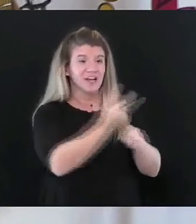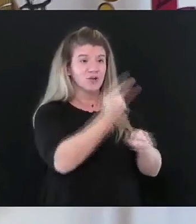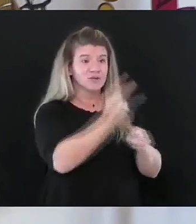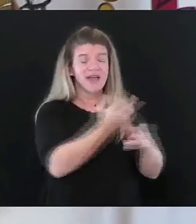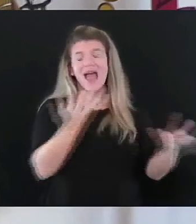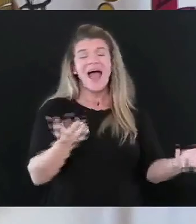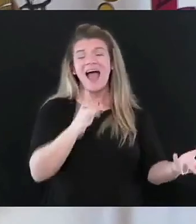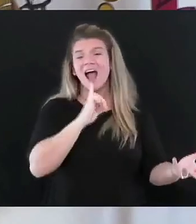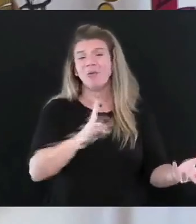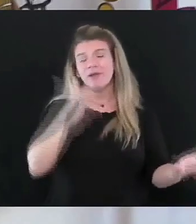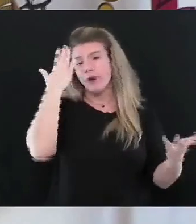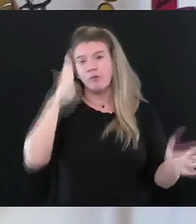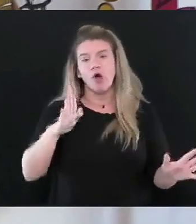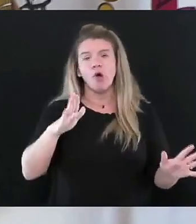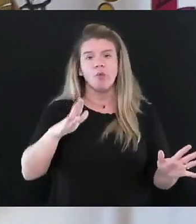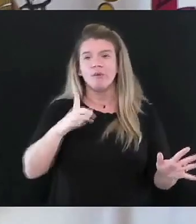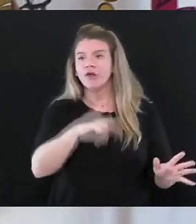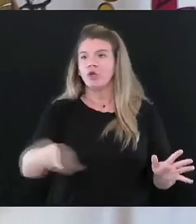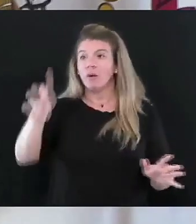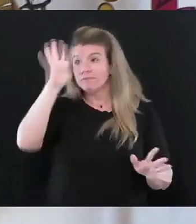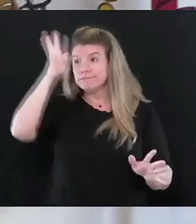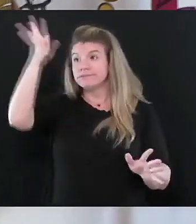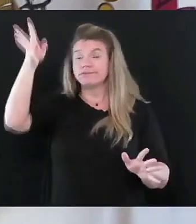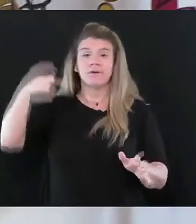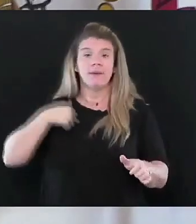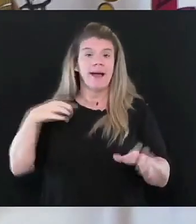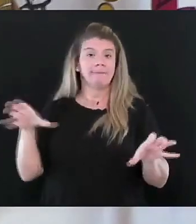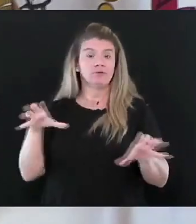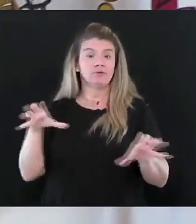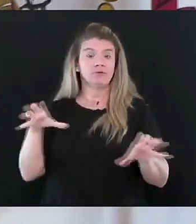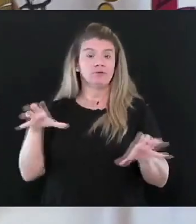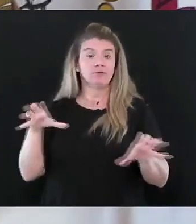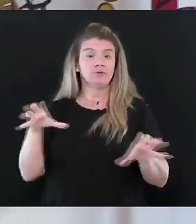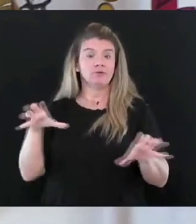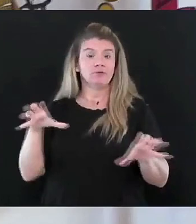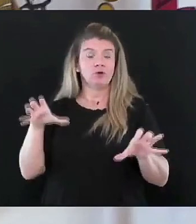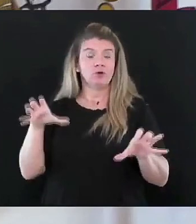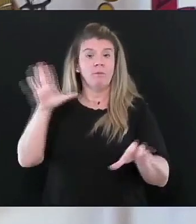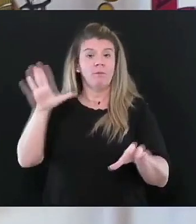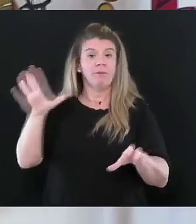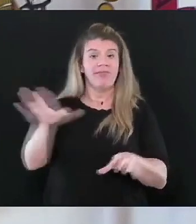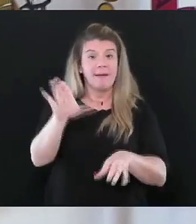what in the world they're going to come up with next that I'm doing with it, but nevertheless,